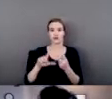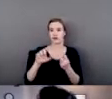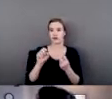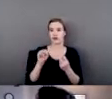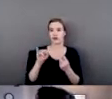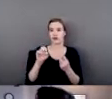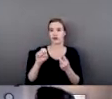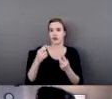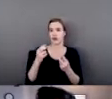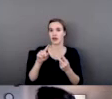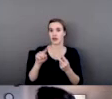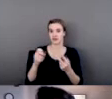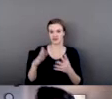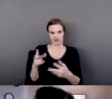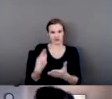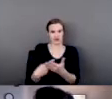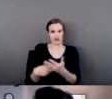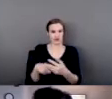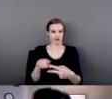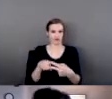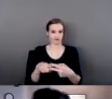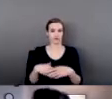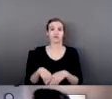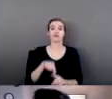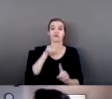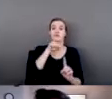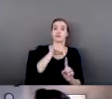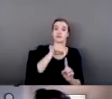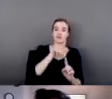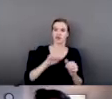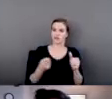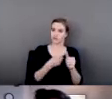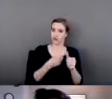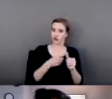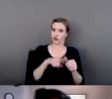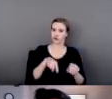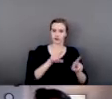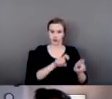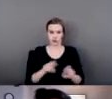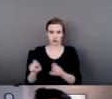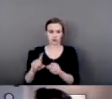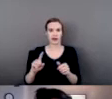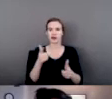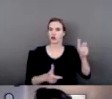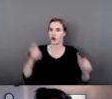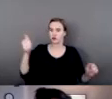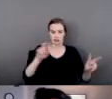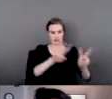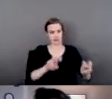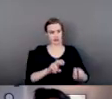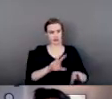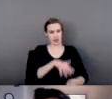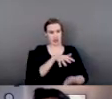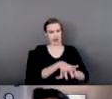I believe it's the first and it's the largest examination of Native victimization. And I believe it's the only one